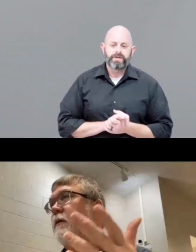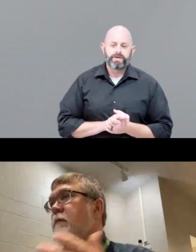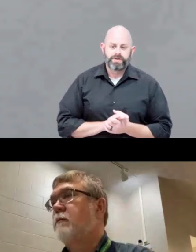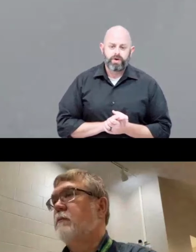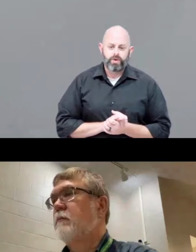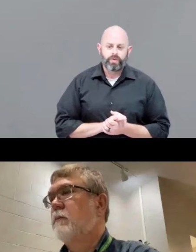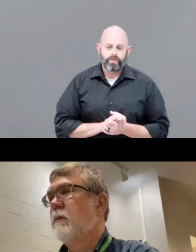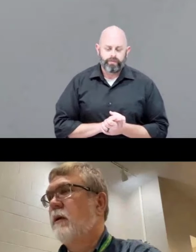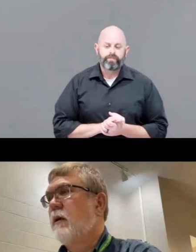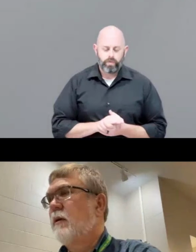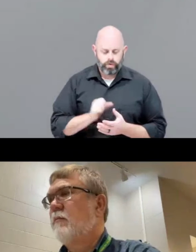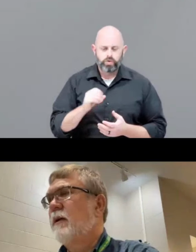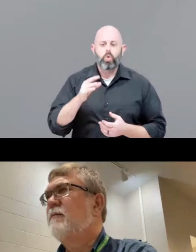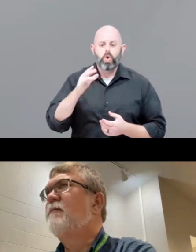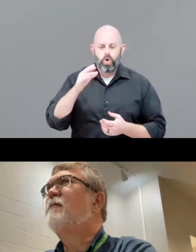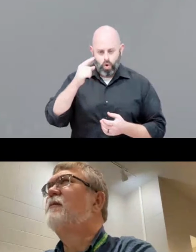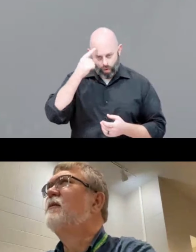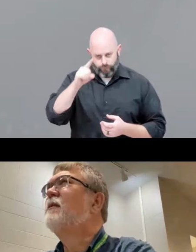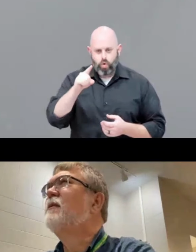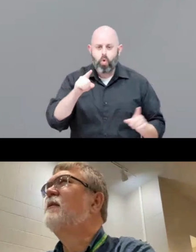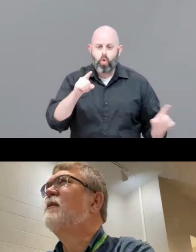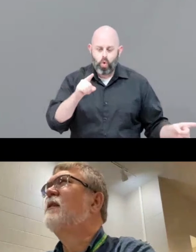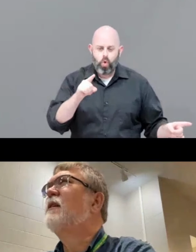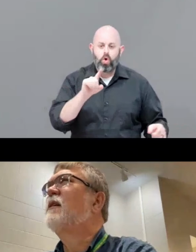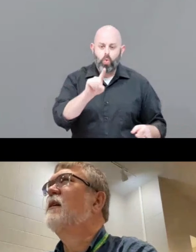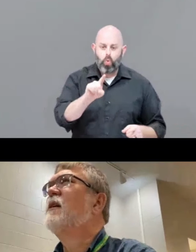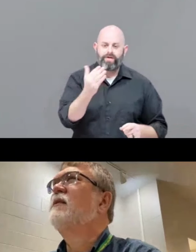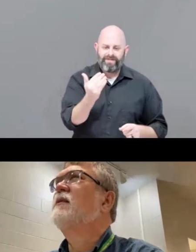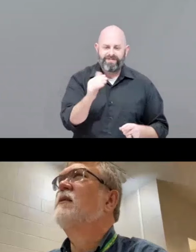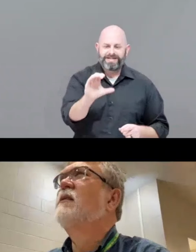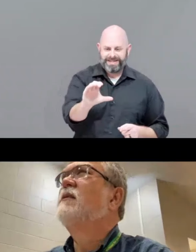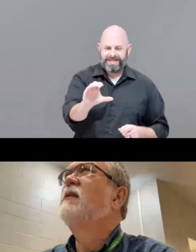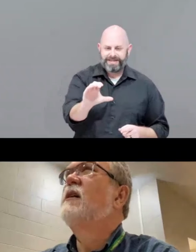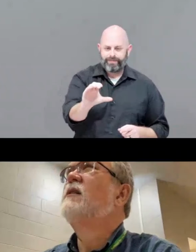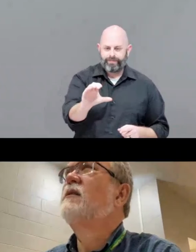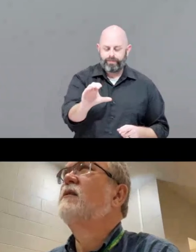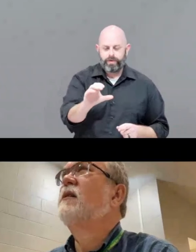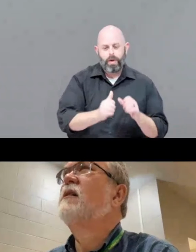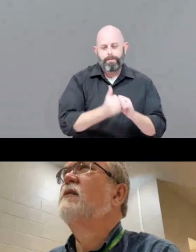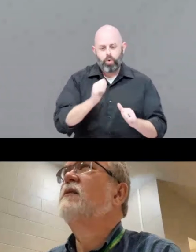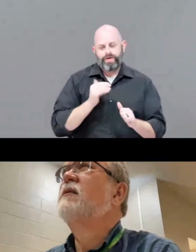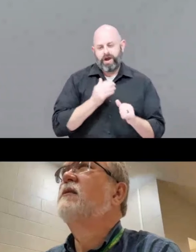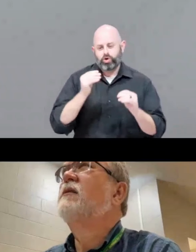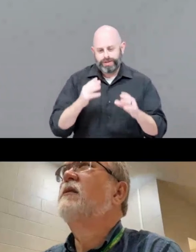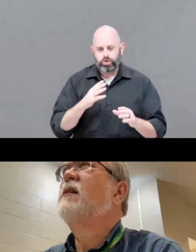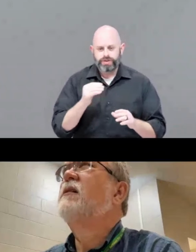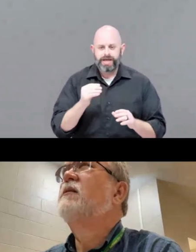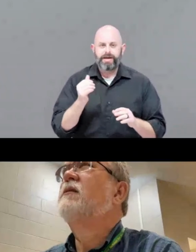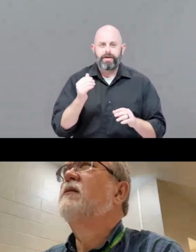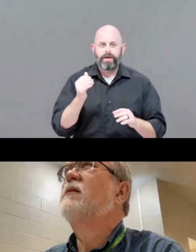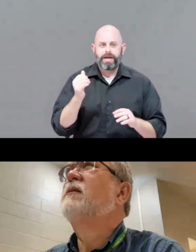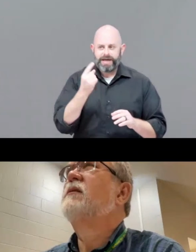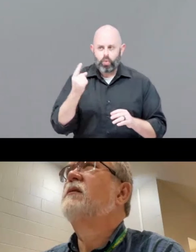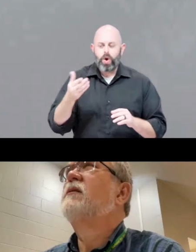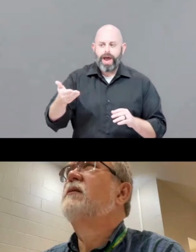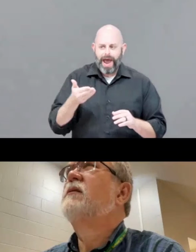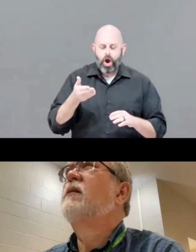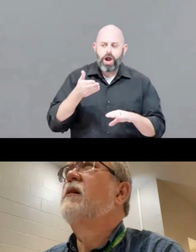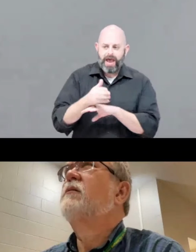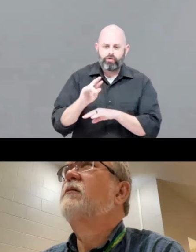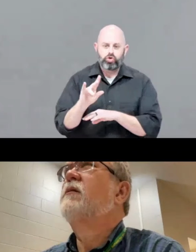areas. So for 115Cs, who are most of your teachers and anyone hired